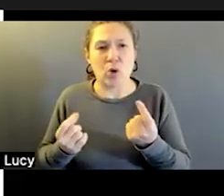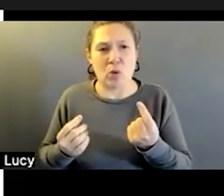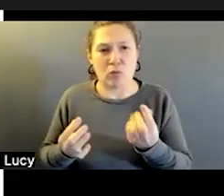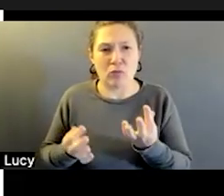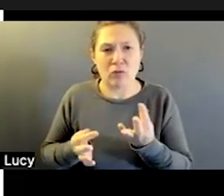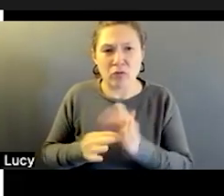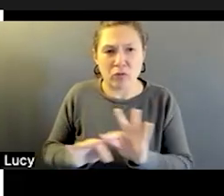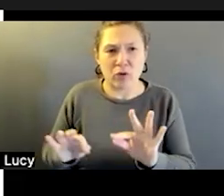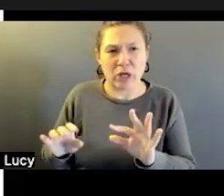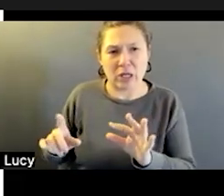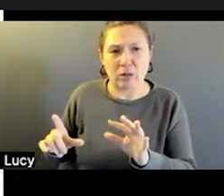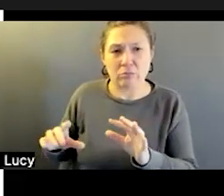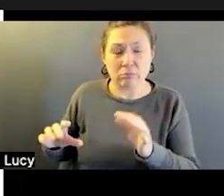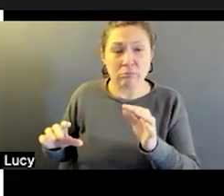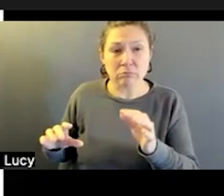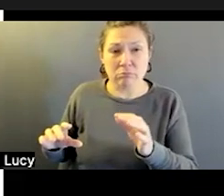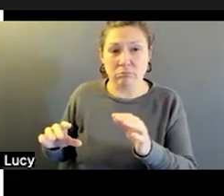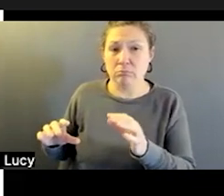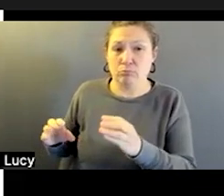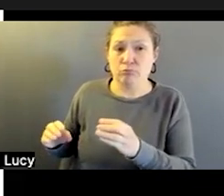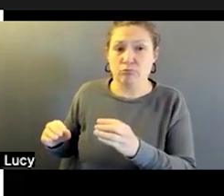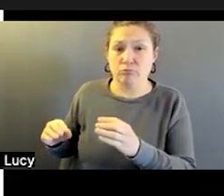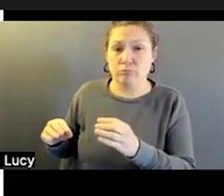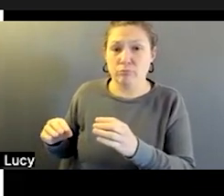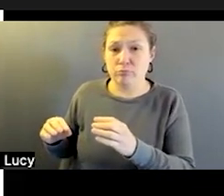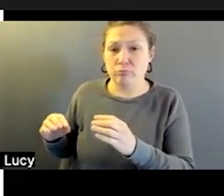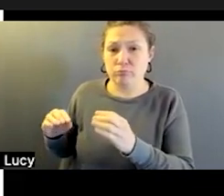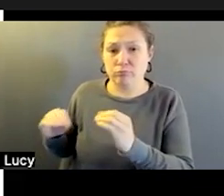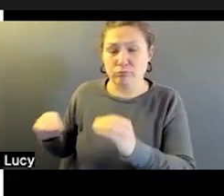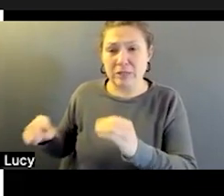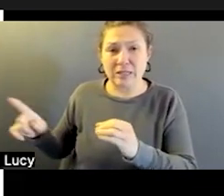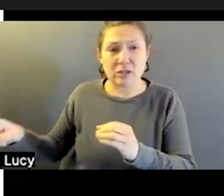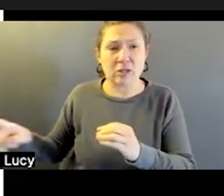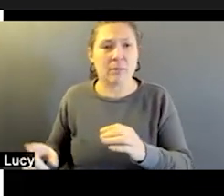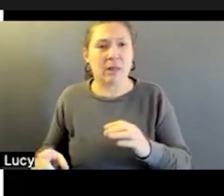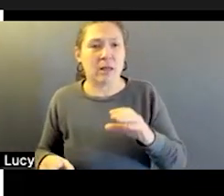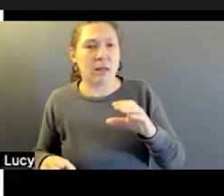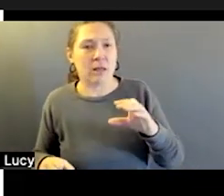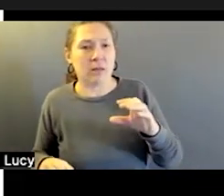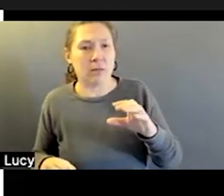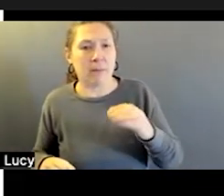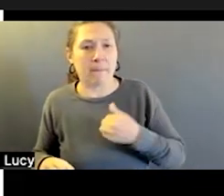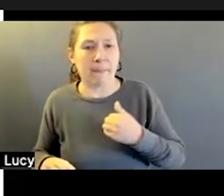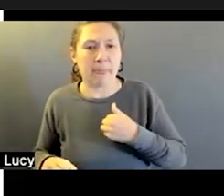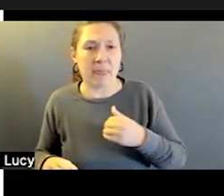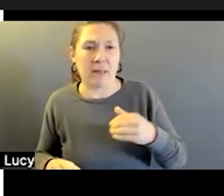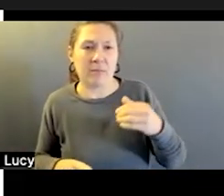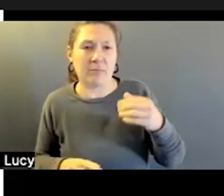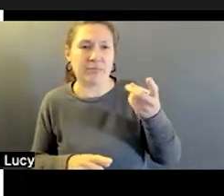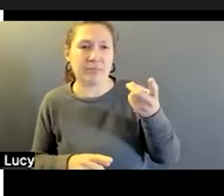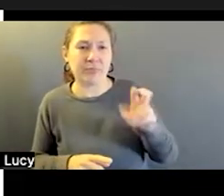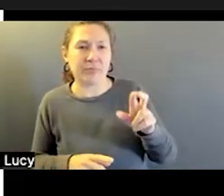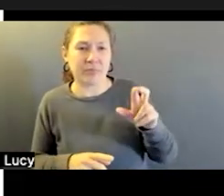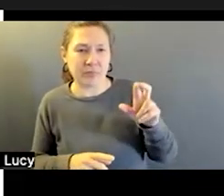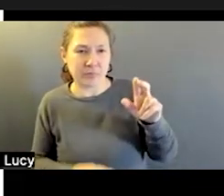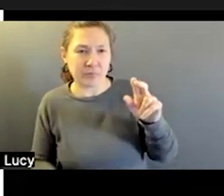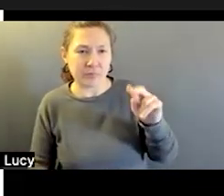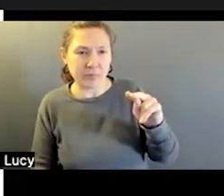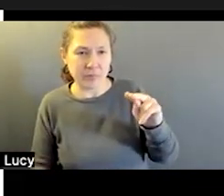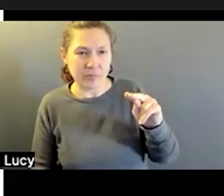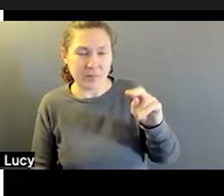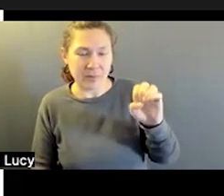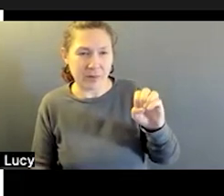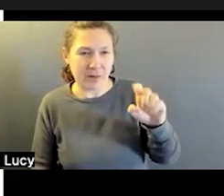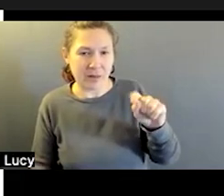of Underbank, a nobleman and poet, and the other is Dr. Nettleton of Halifax, working in Sheffield, known